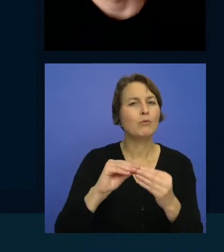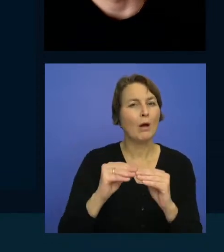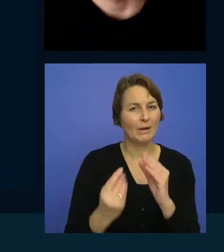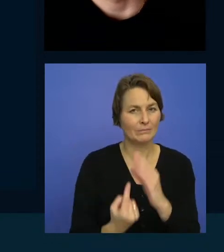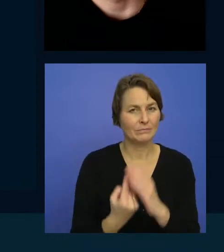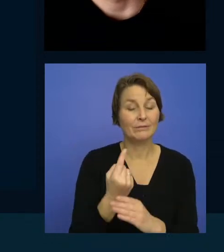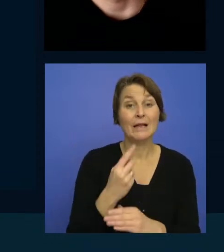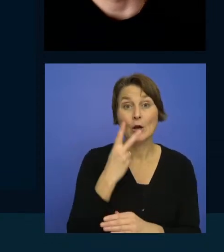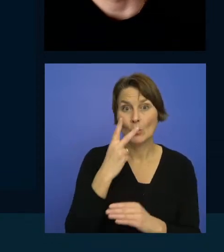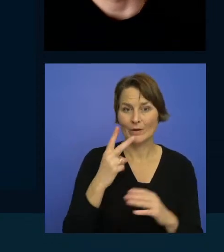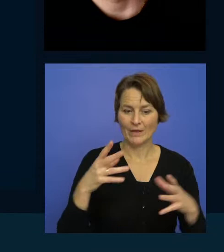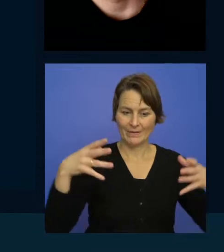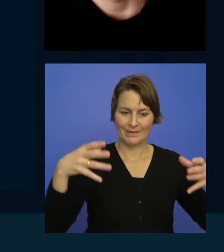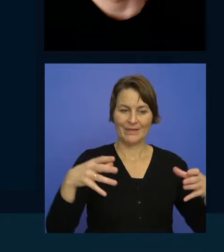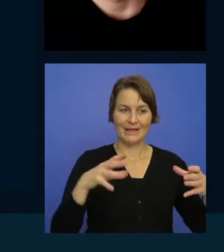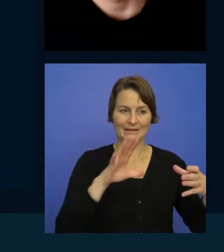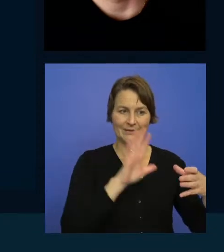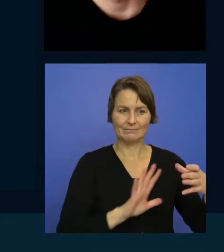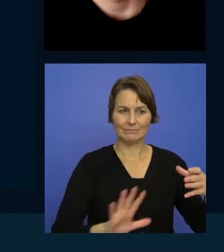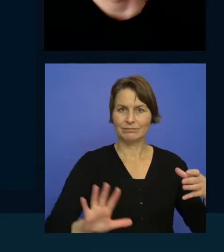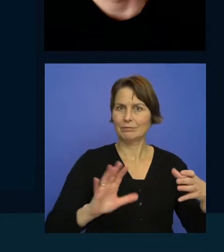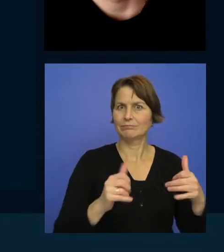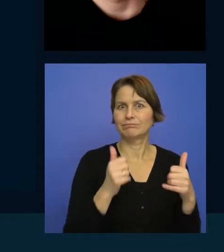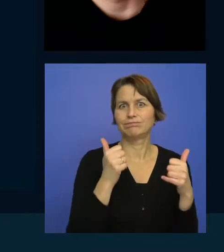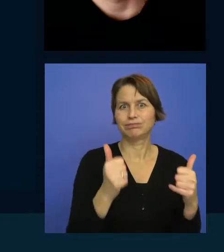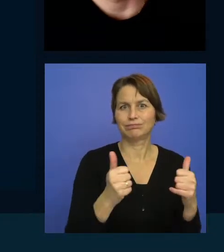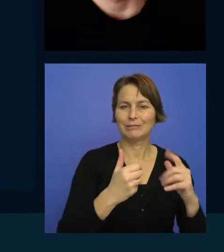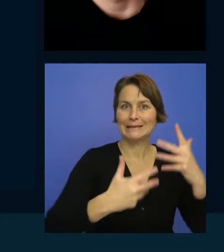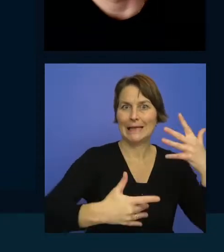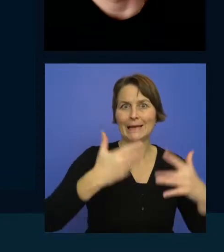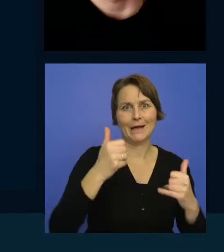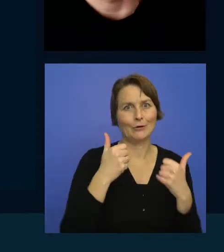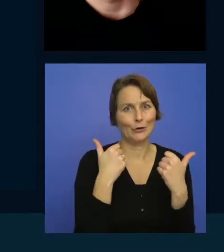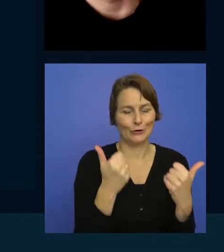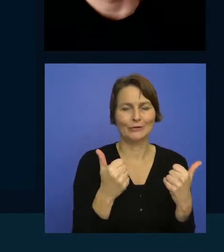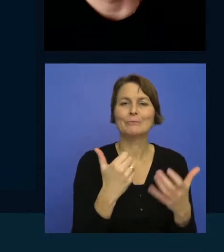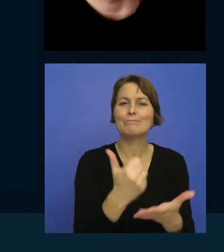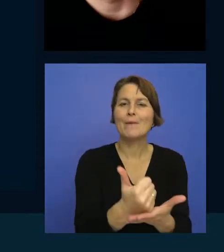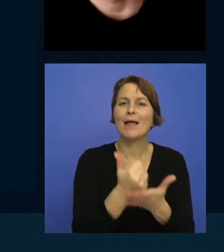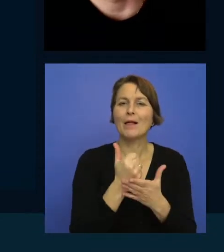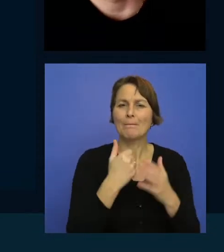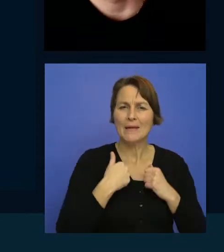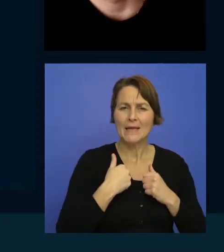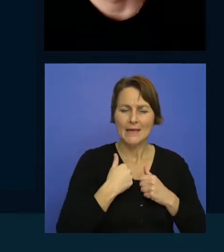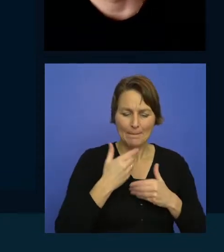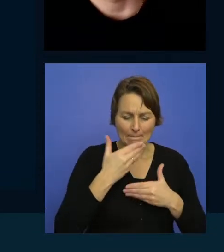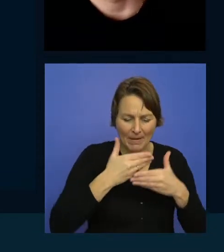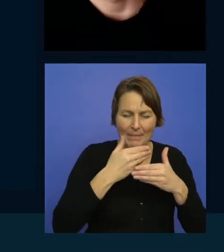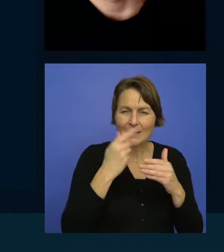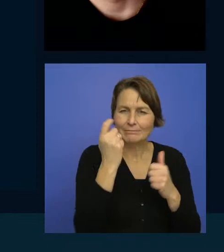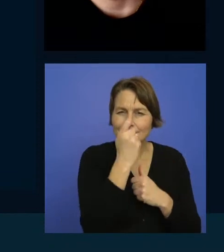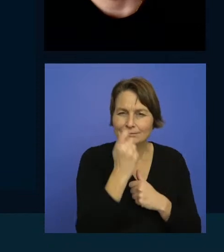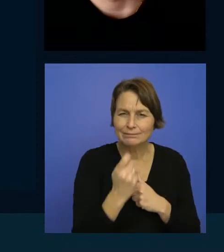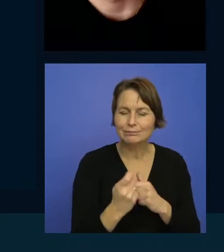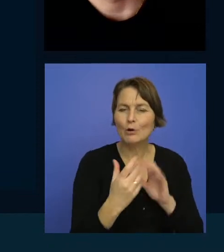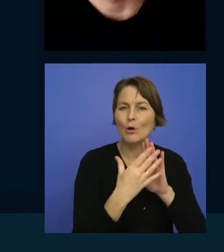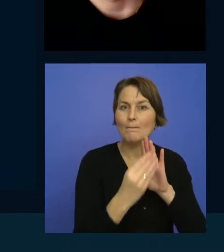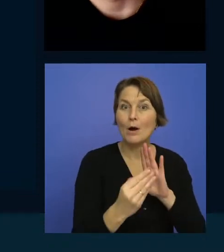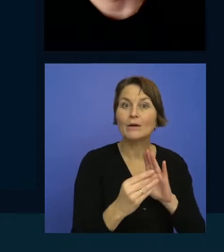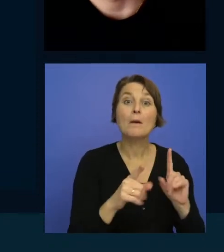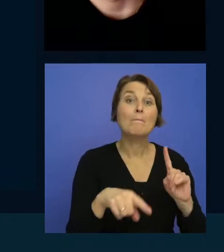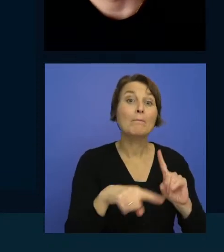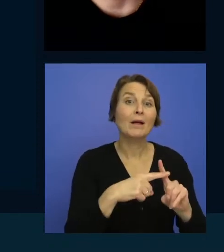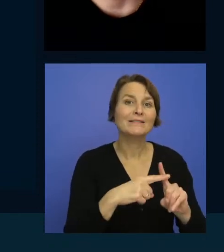set contains a lot of great data to help me build my model. It also contains highly sensitive information that must be kept